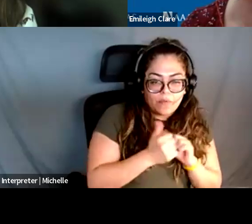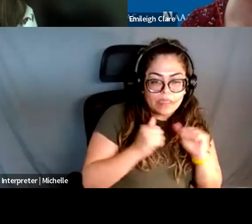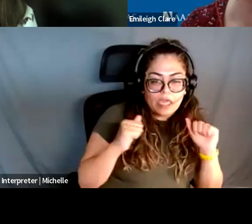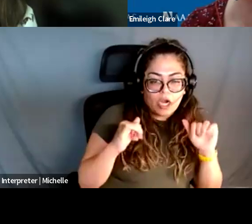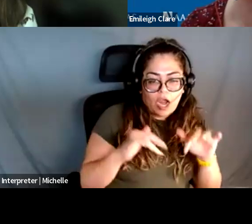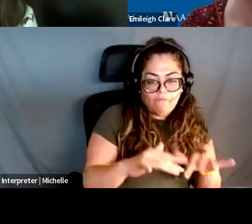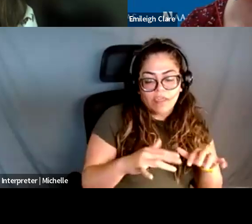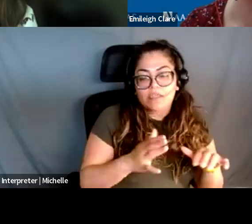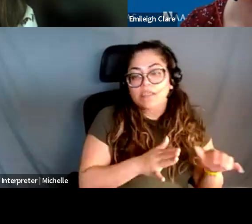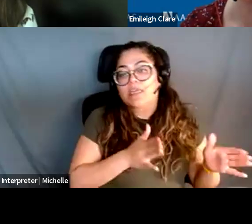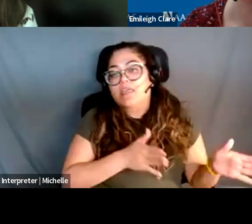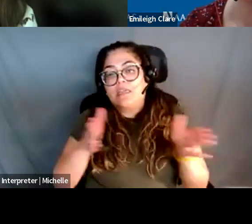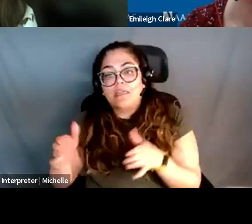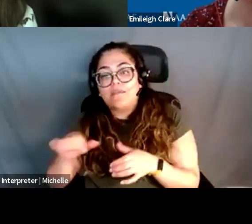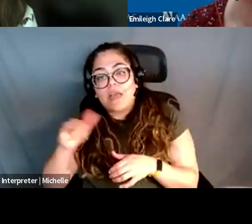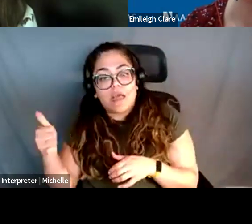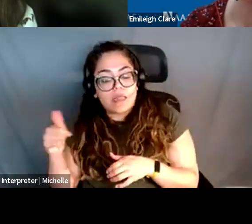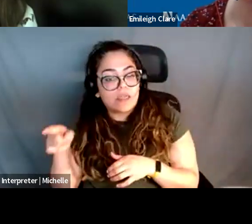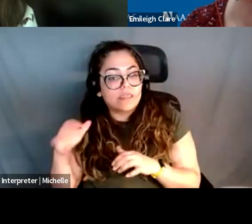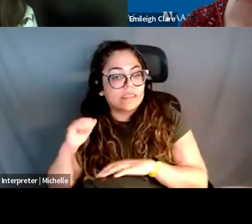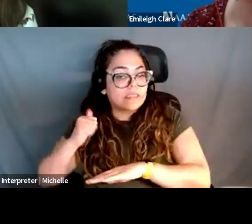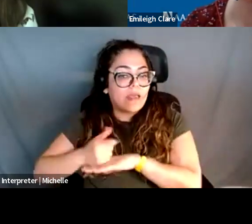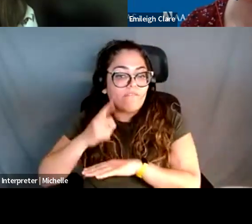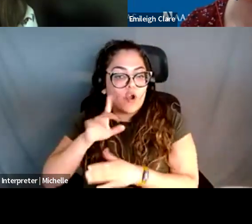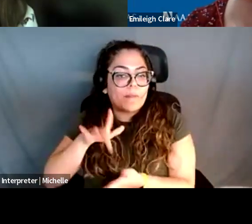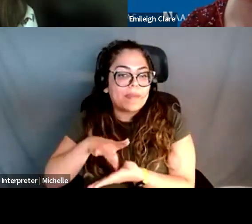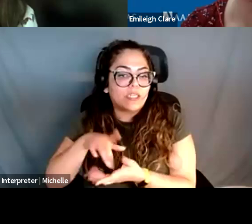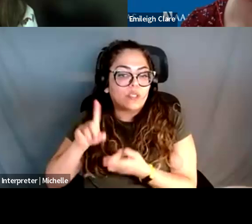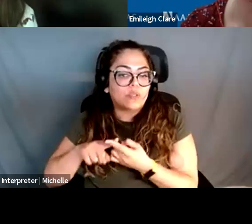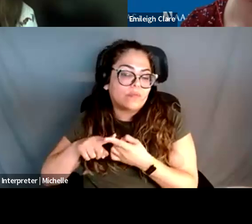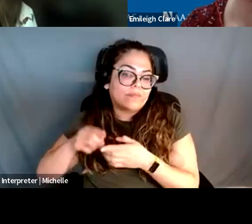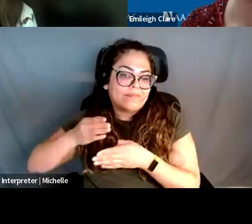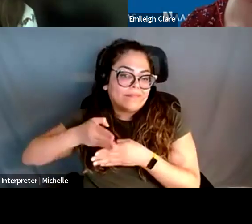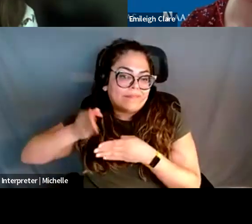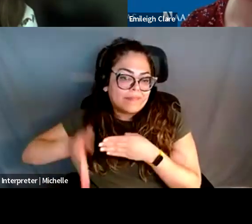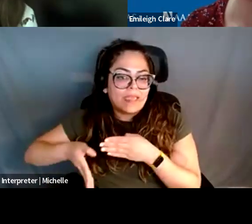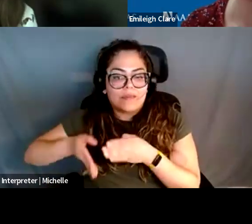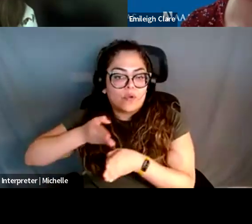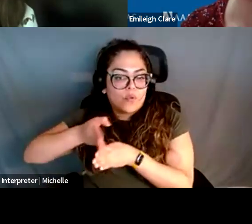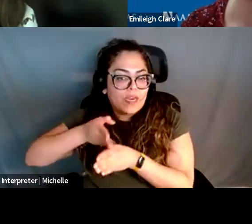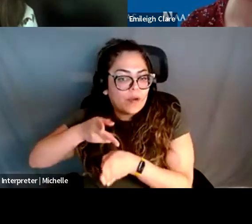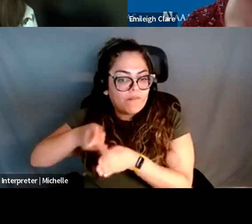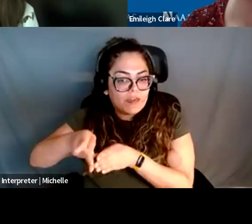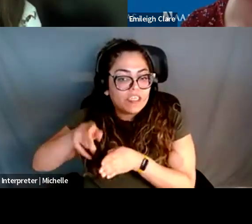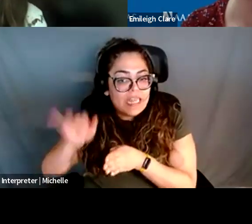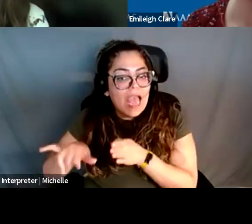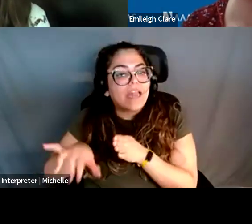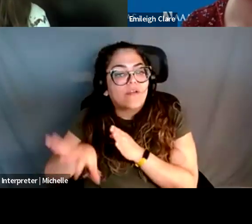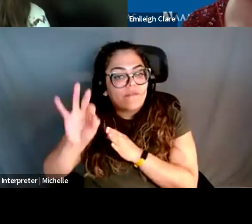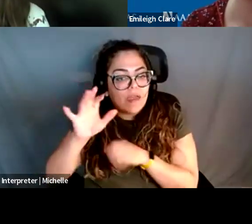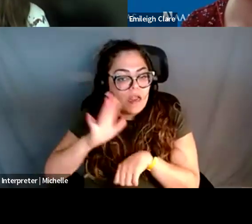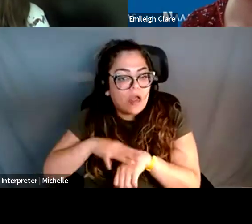one for mid to late career professionals. And both of those you can find on our website under